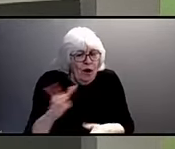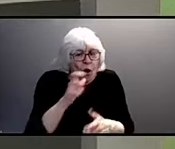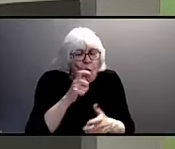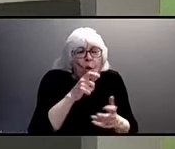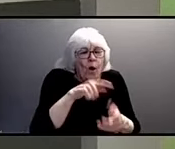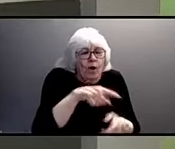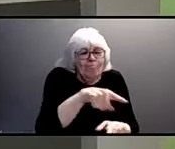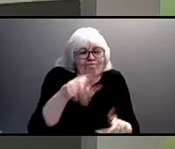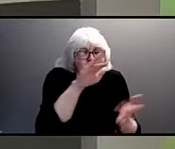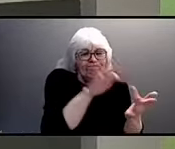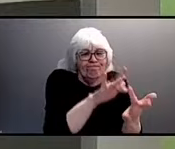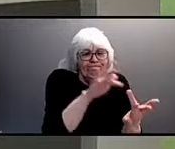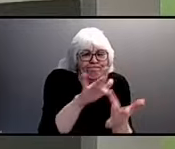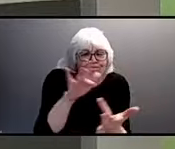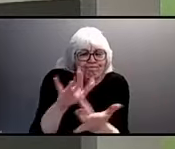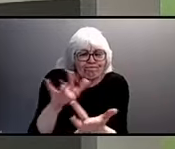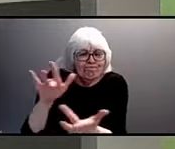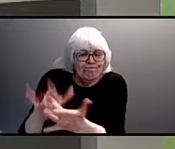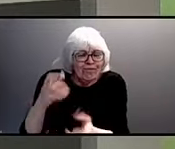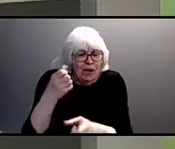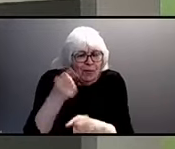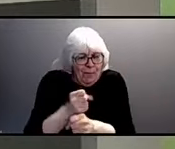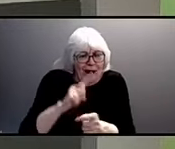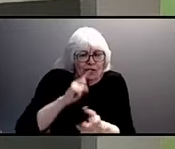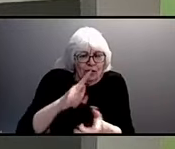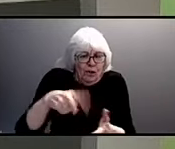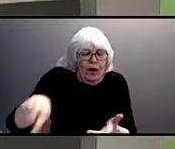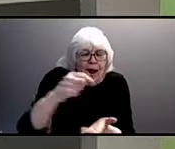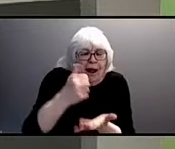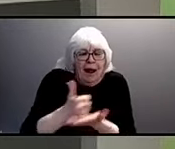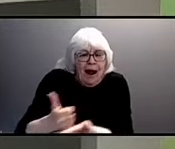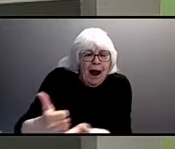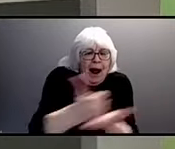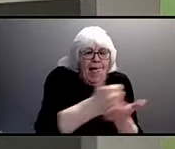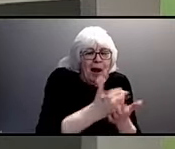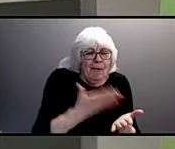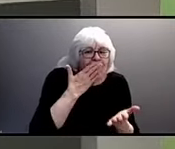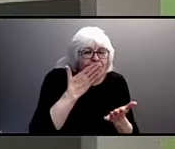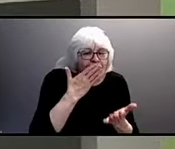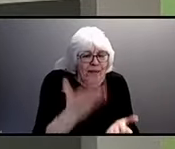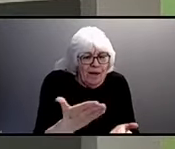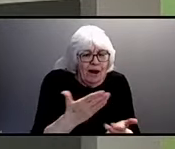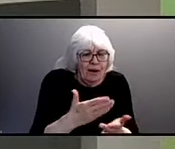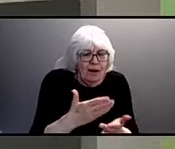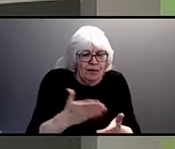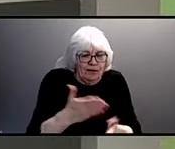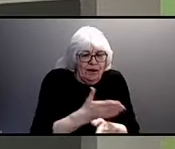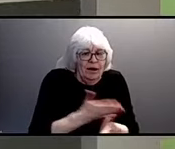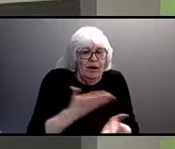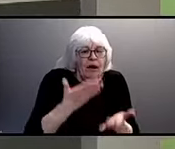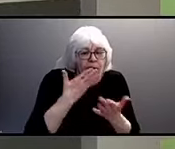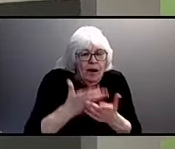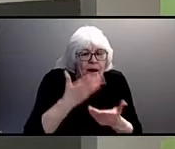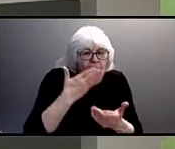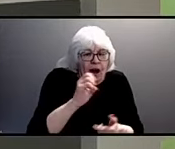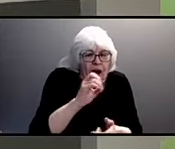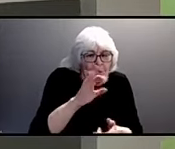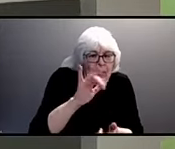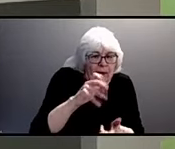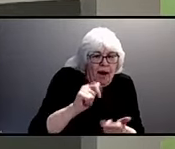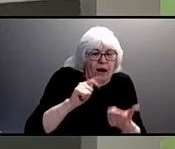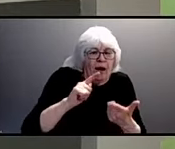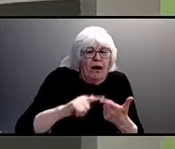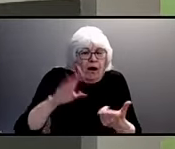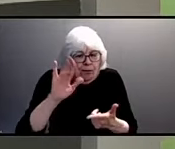with them in whatever way is best. I want to thank Erica and Bill Moore, who have been out to community meetings this week. We're dealing with people who